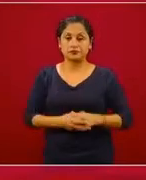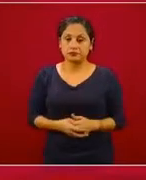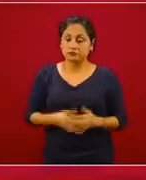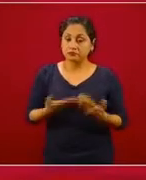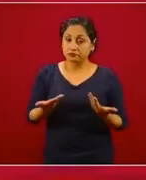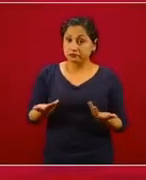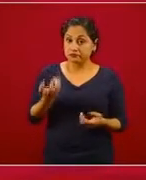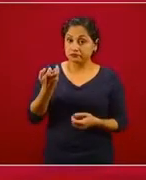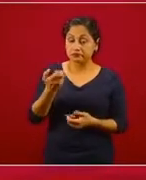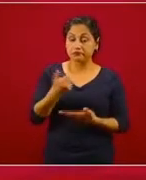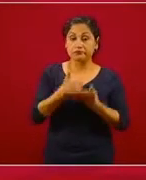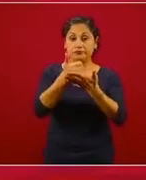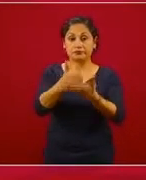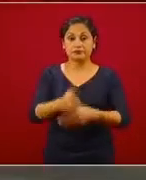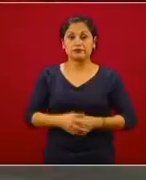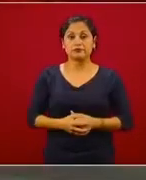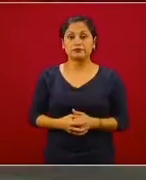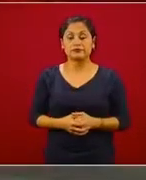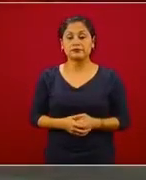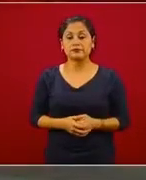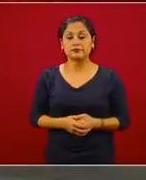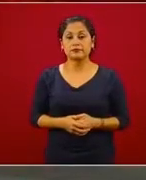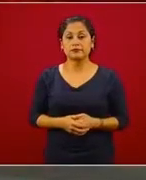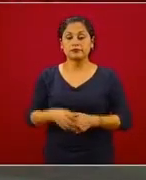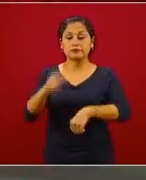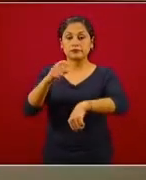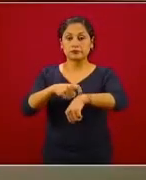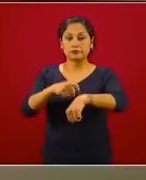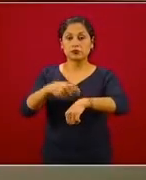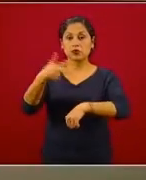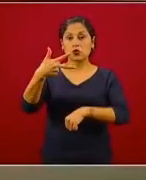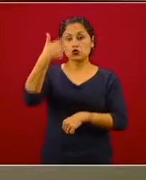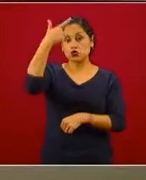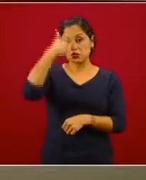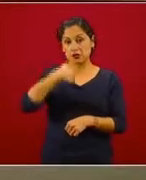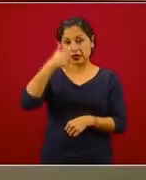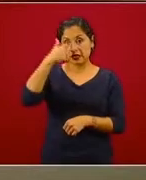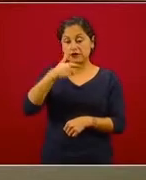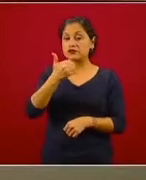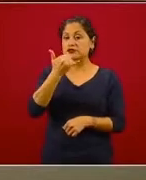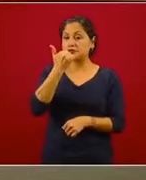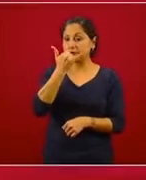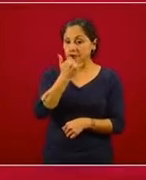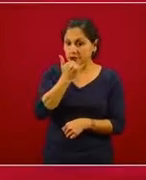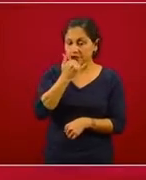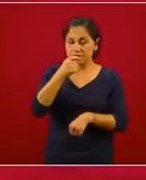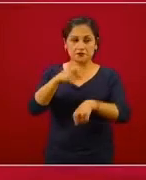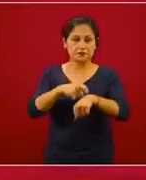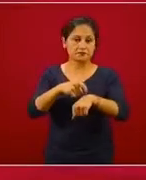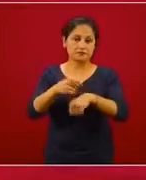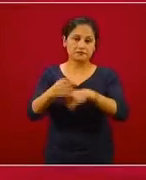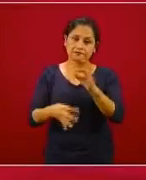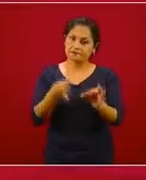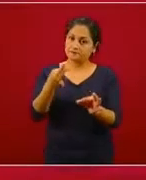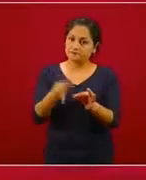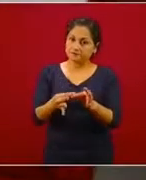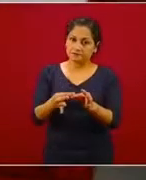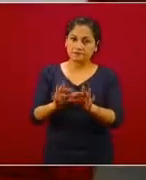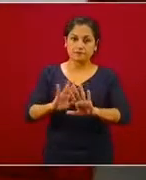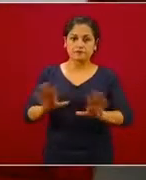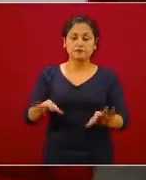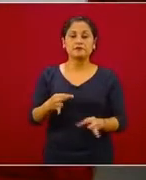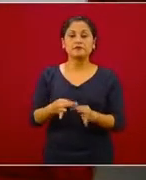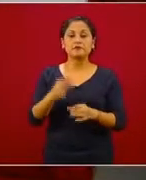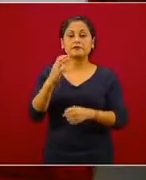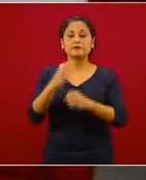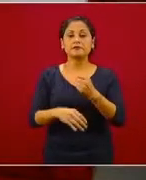the ventilators that we've been able to get timely, fortunately, so far. It's